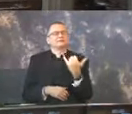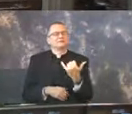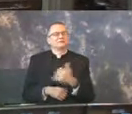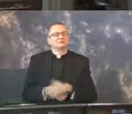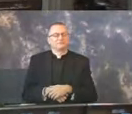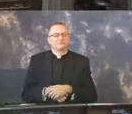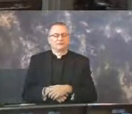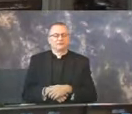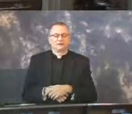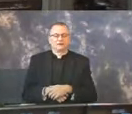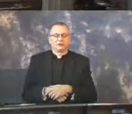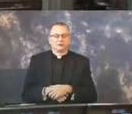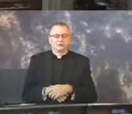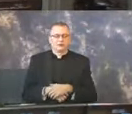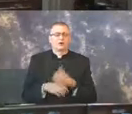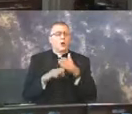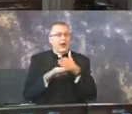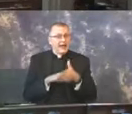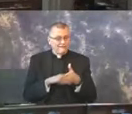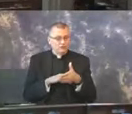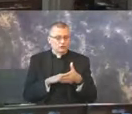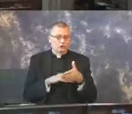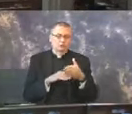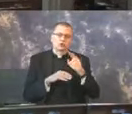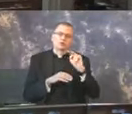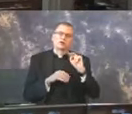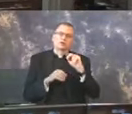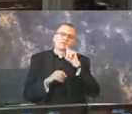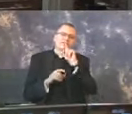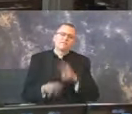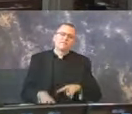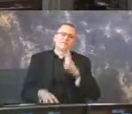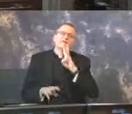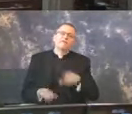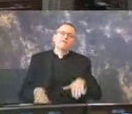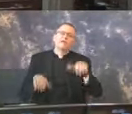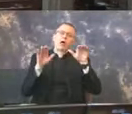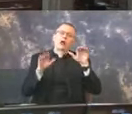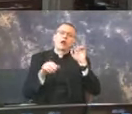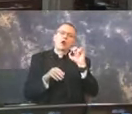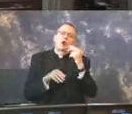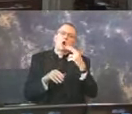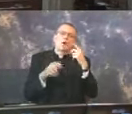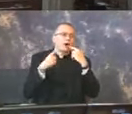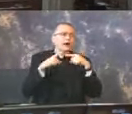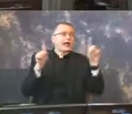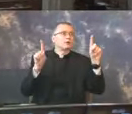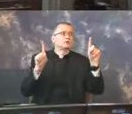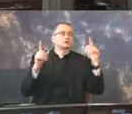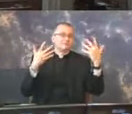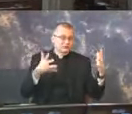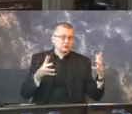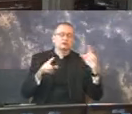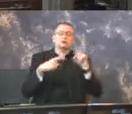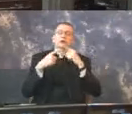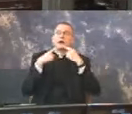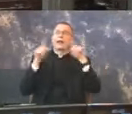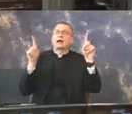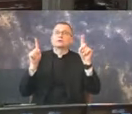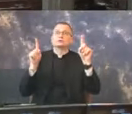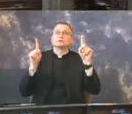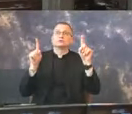After the words of fences were washed away by the flood, a dove announced the restoration of peace on earth with the olive